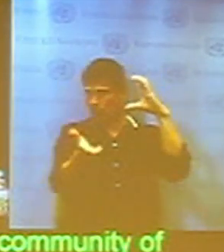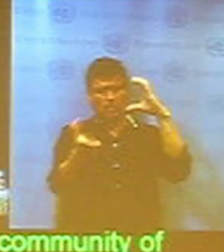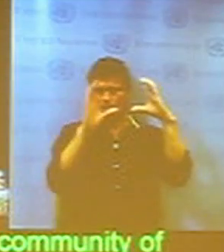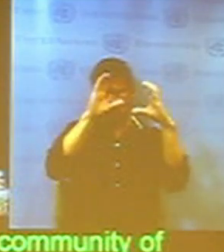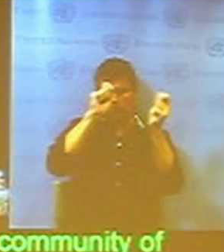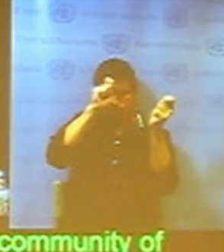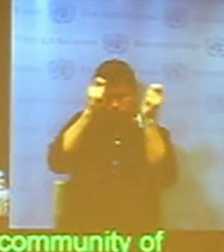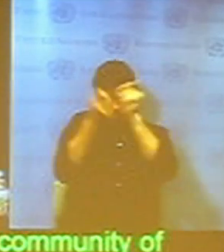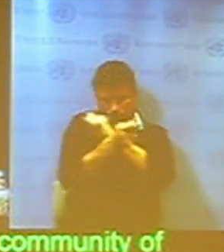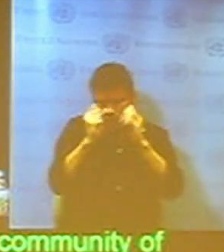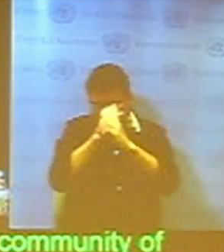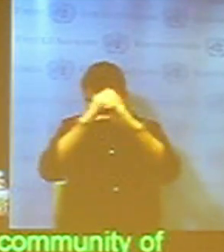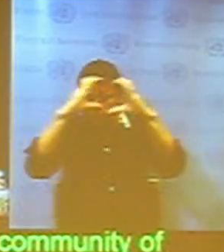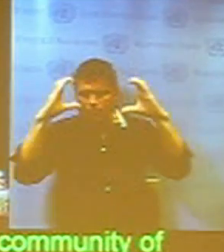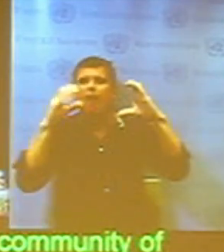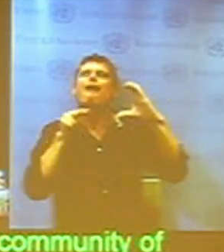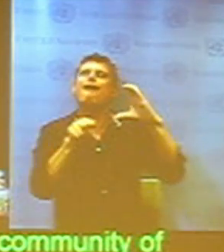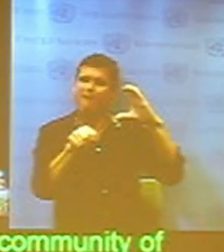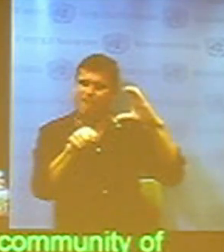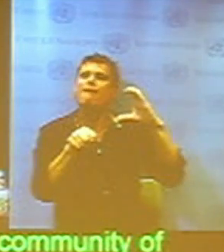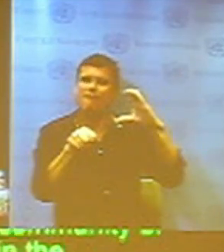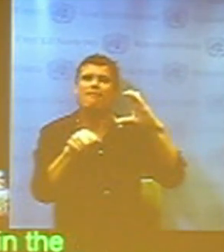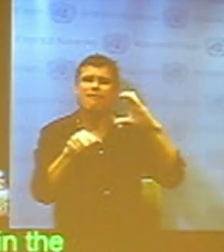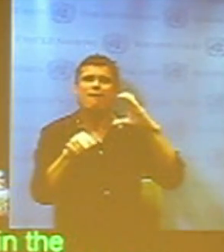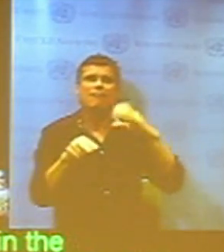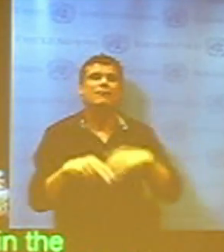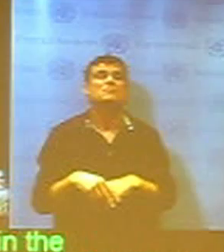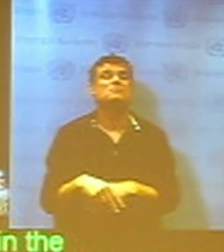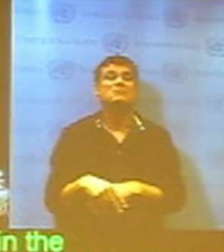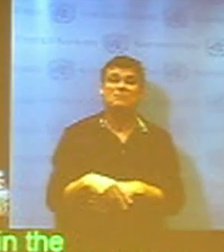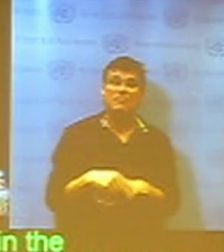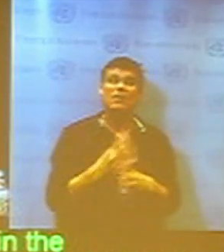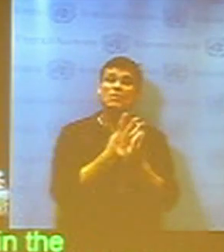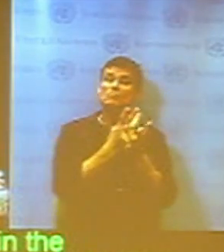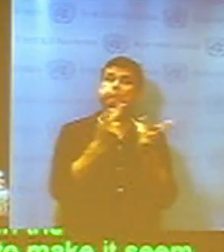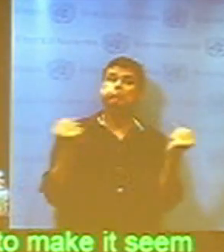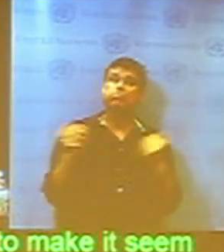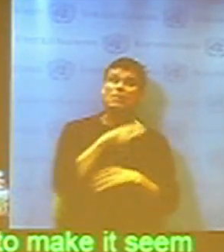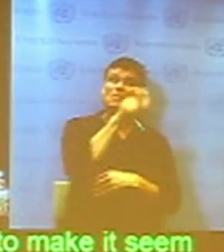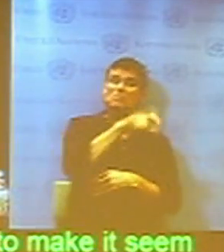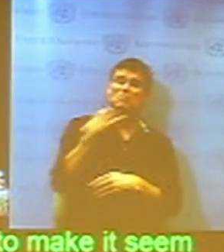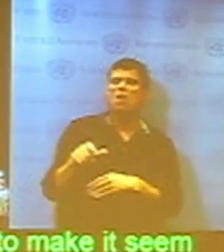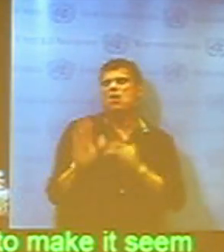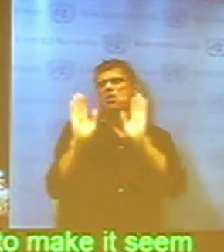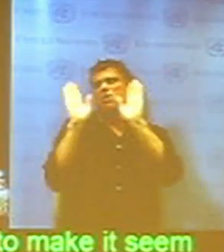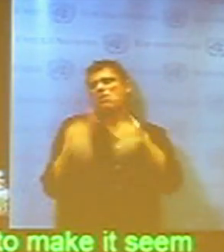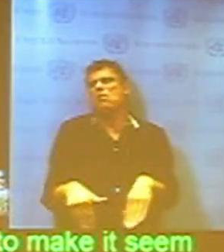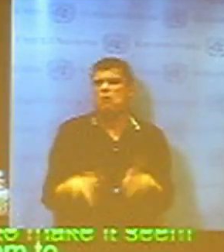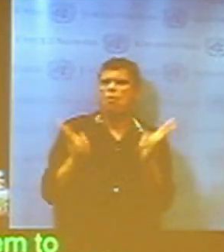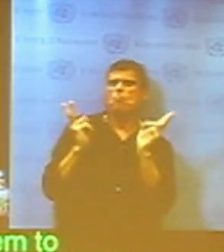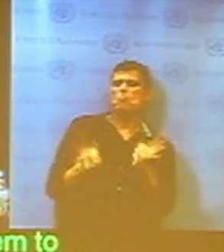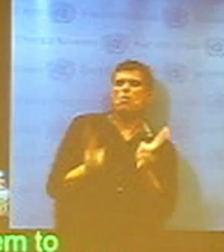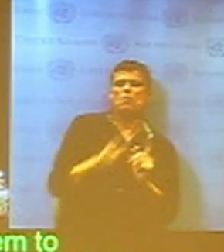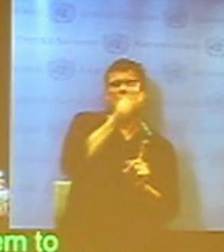seem normal or acceptable for them to participate in something like a sporting program. So these